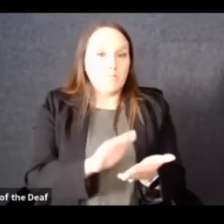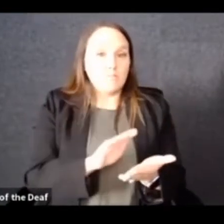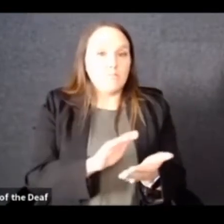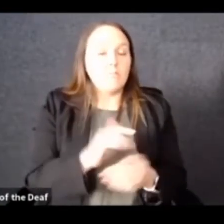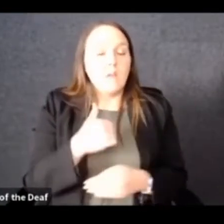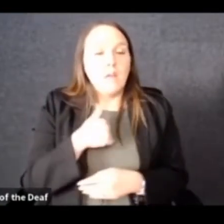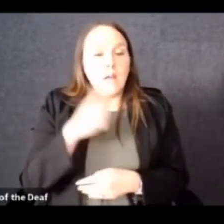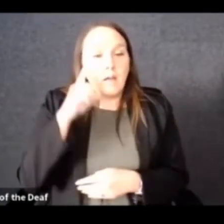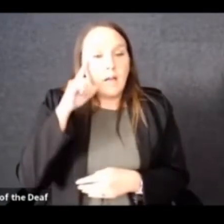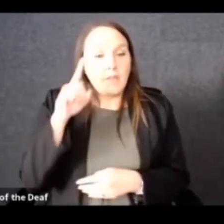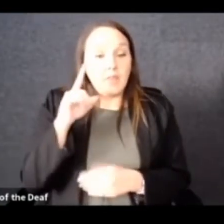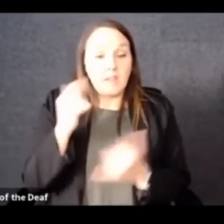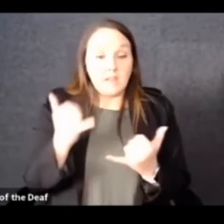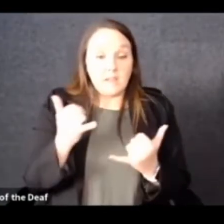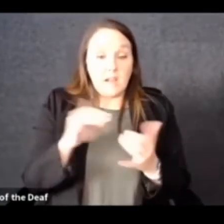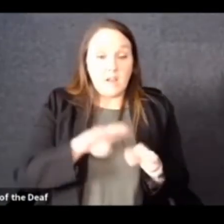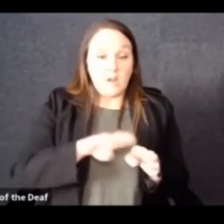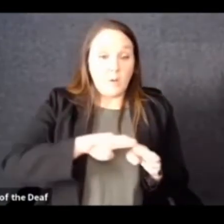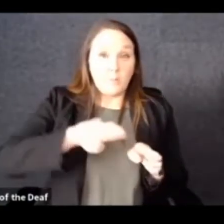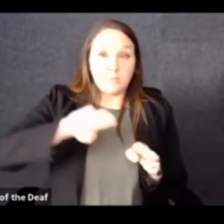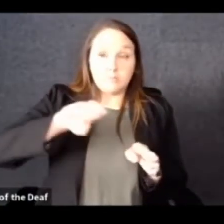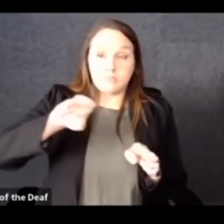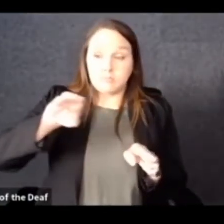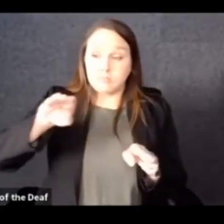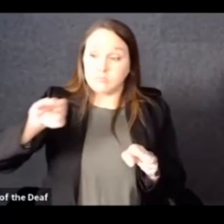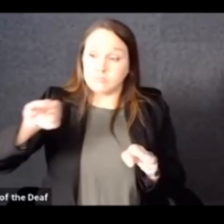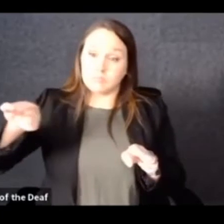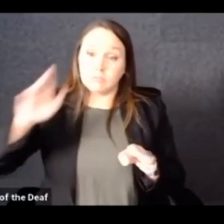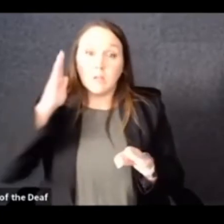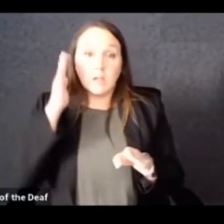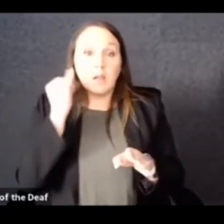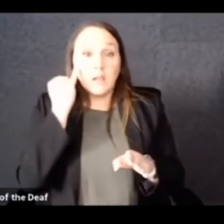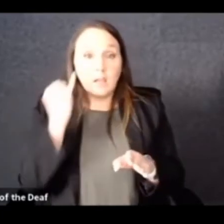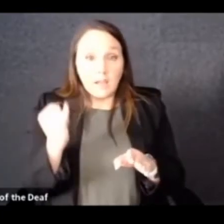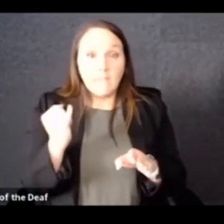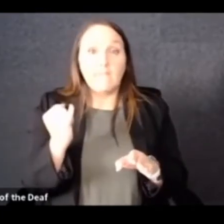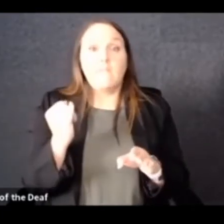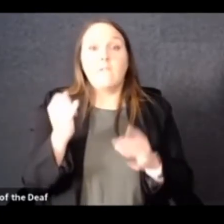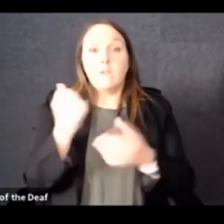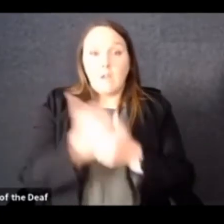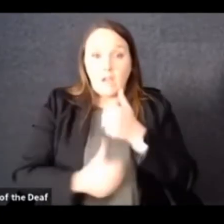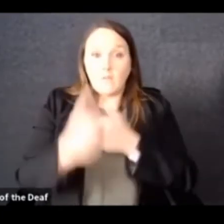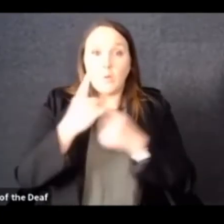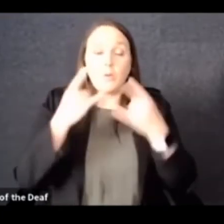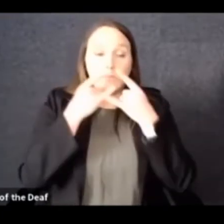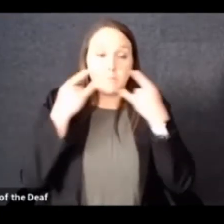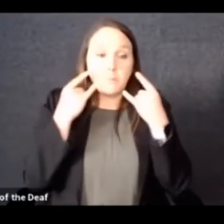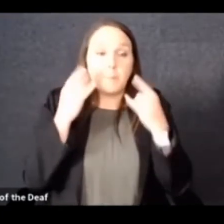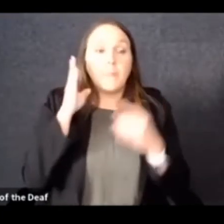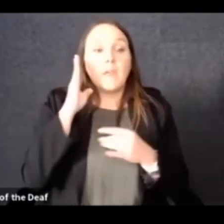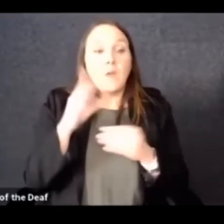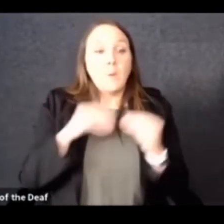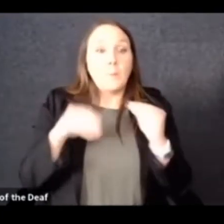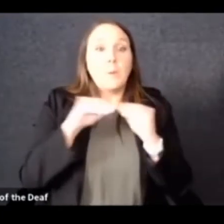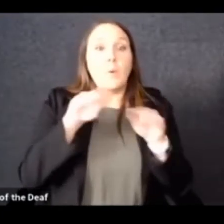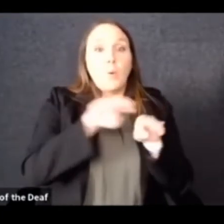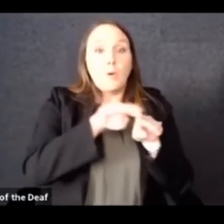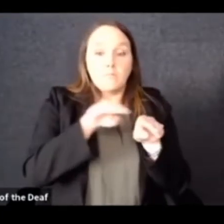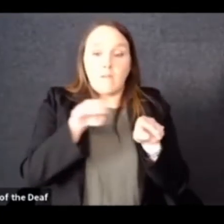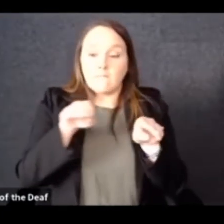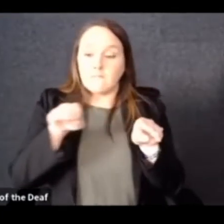I think our climb would be less steep than it has been. So our trajectory would be different. We'd be more on the flattening the curve